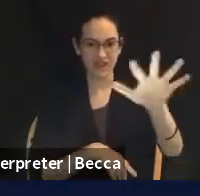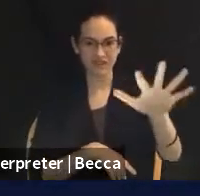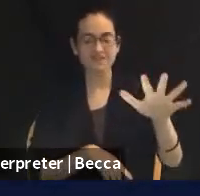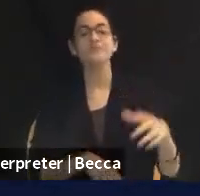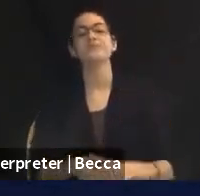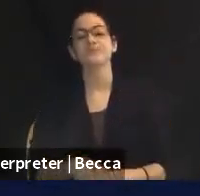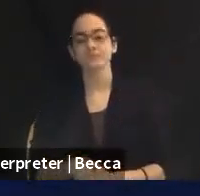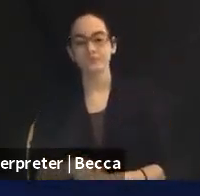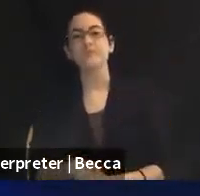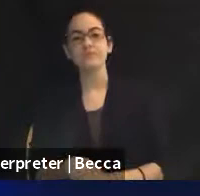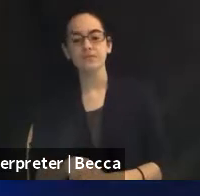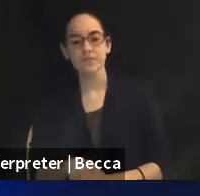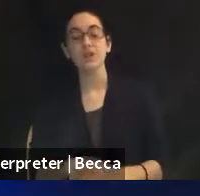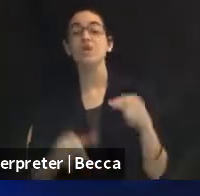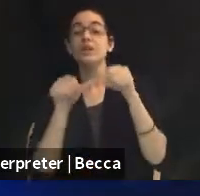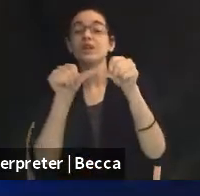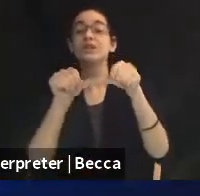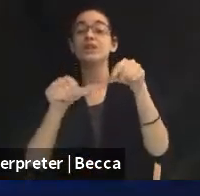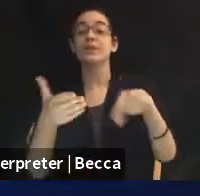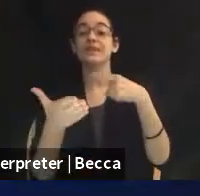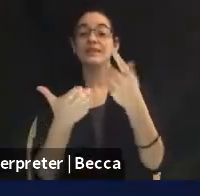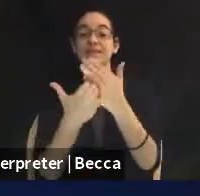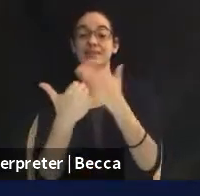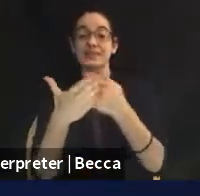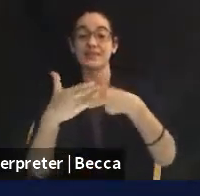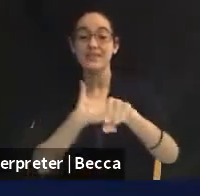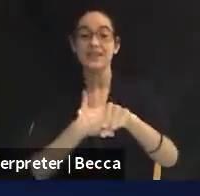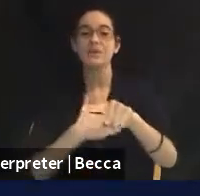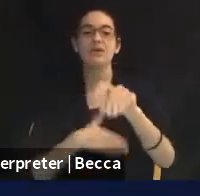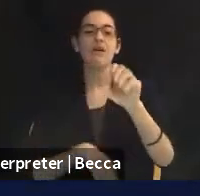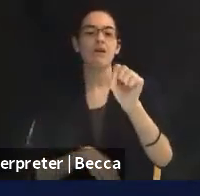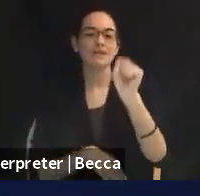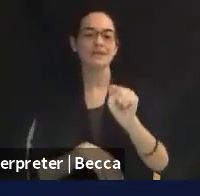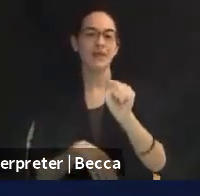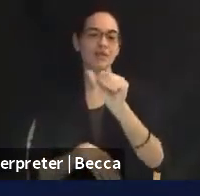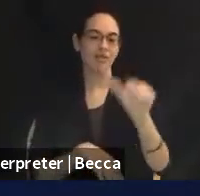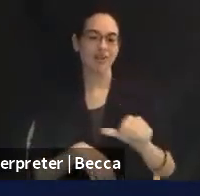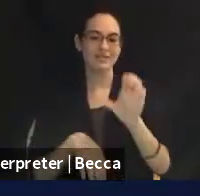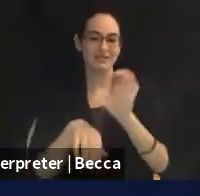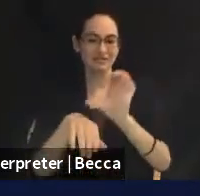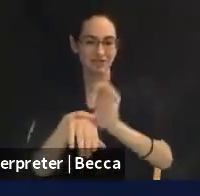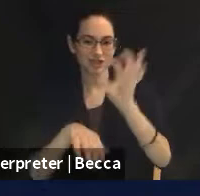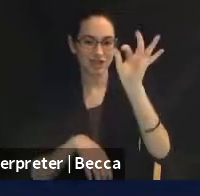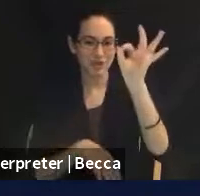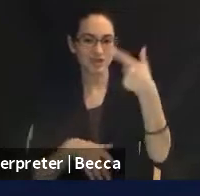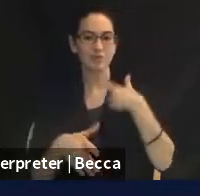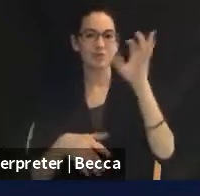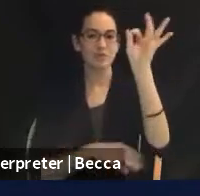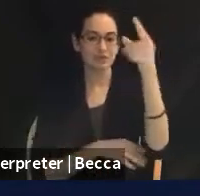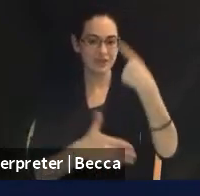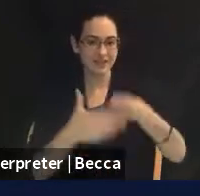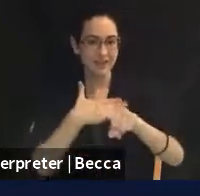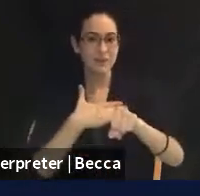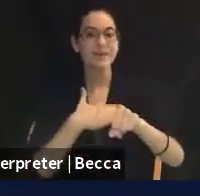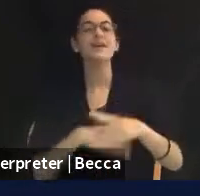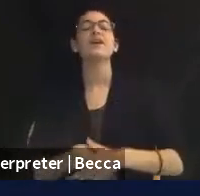series, Trust Me If You Can, next week. Our South Campus pastor, Eric Bryant, is going to be joining us. So until then, we hope you have an awesome rest